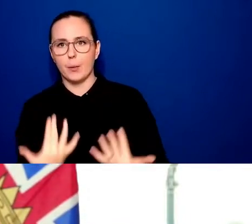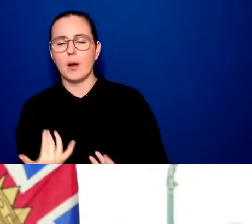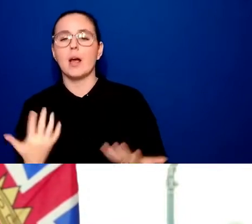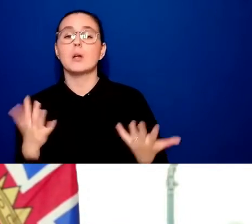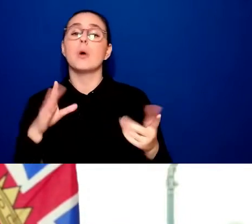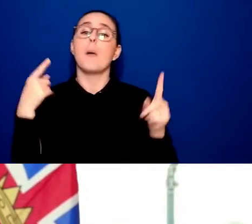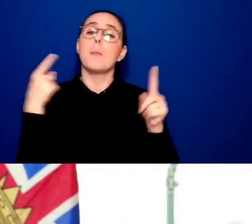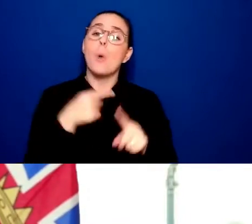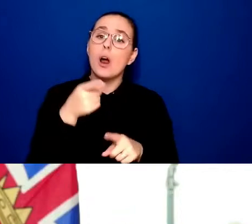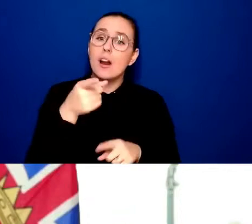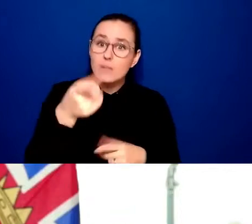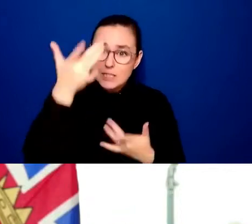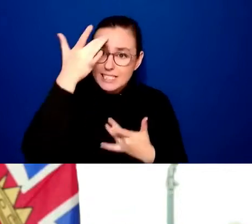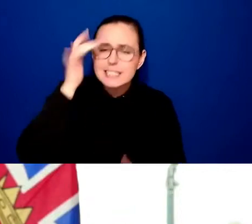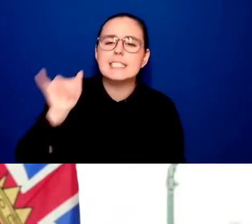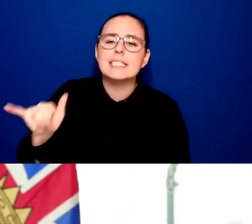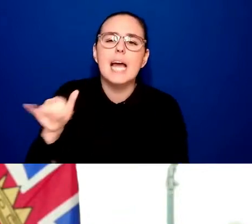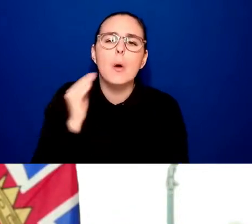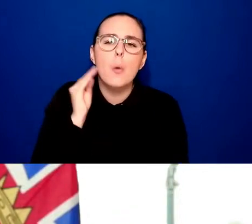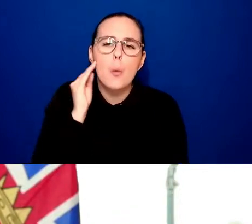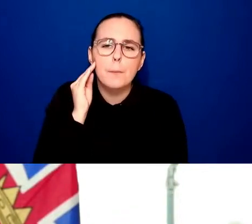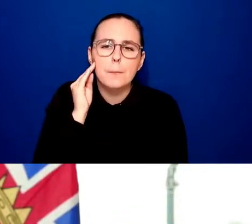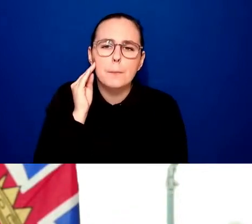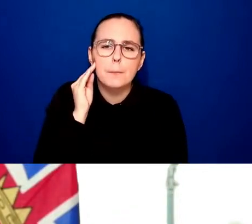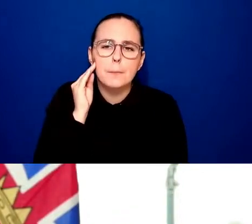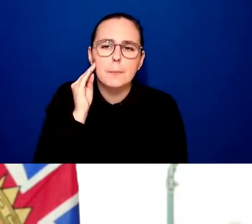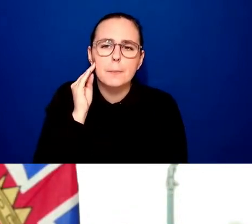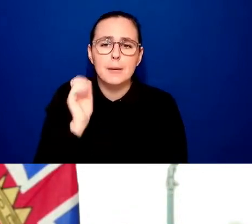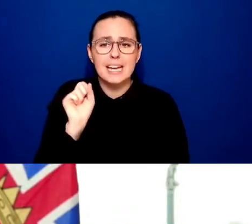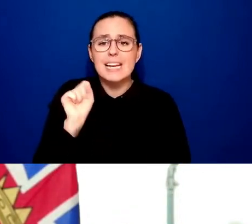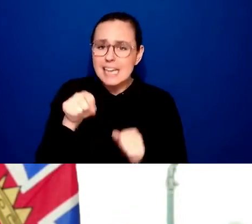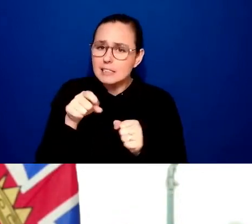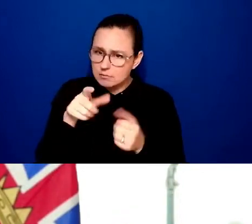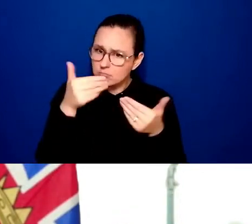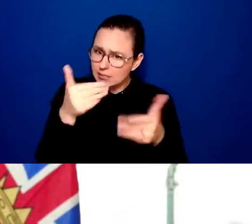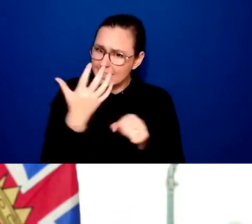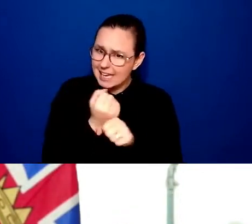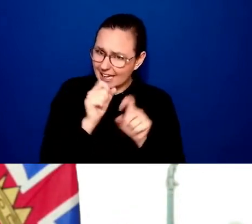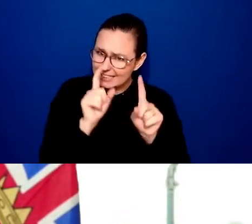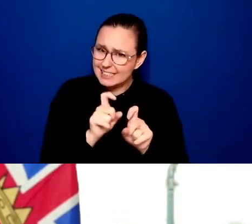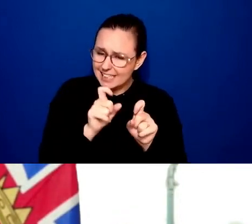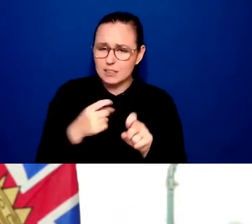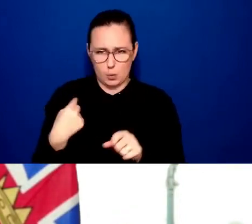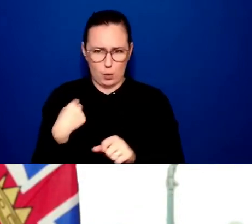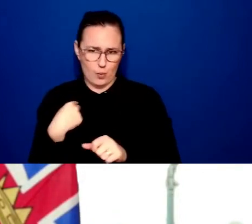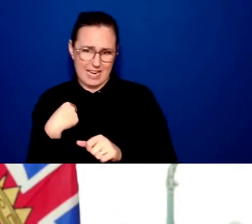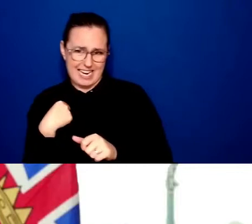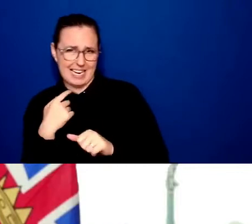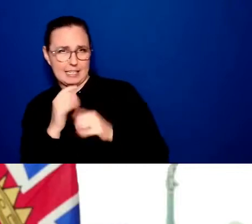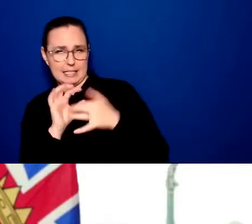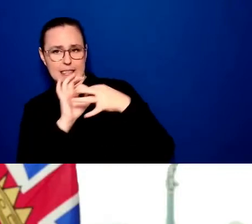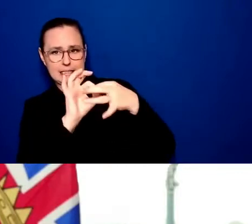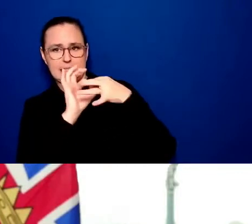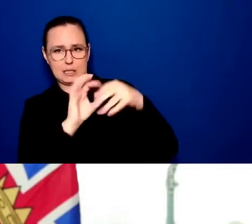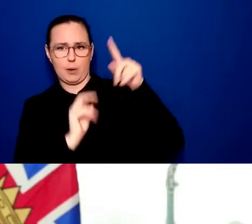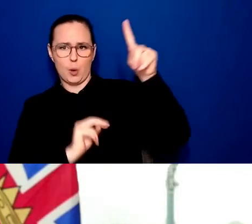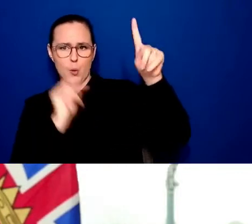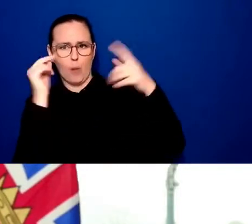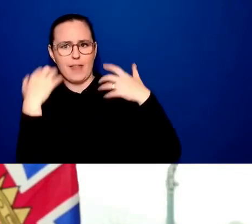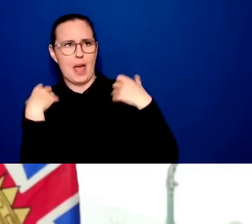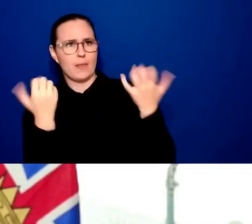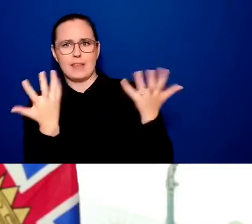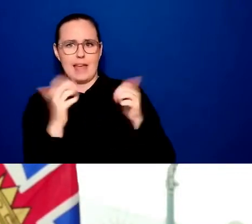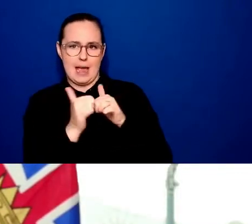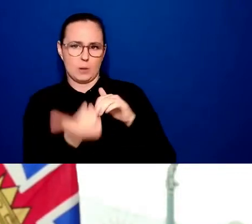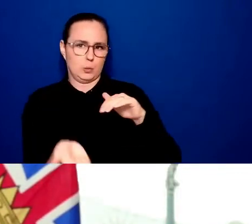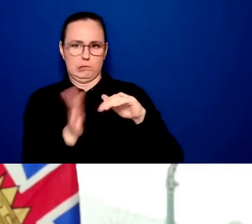home. Yes, get those tests as soon as you can, and we will be working with Northern Health to make sure we're already in the process of trying to ramp up